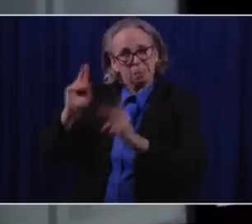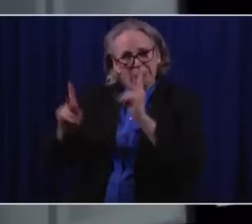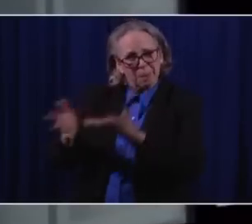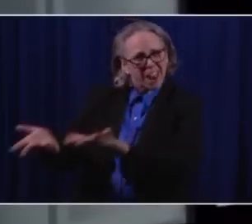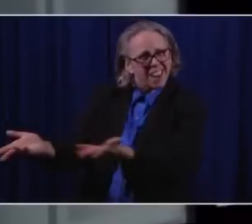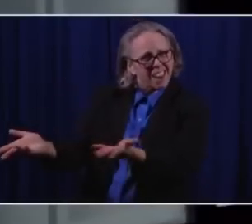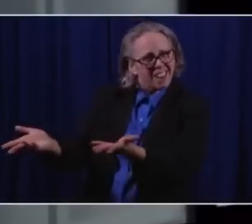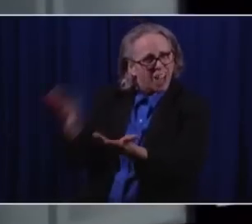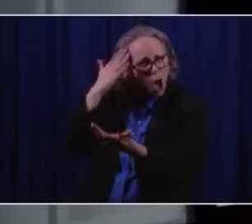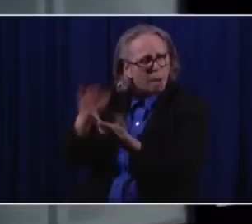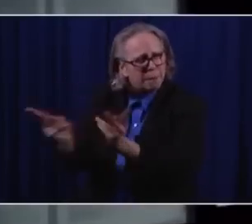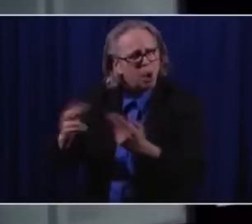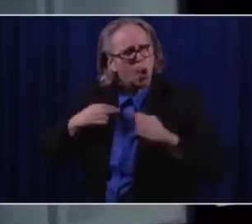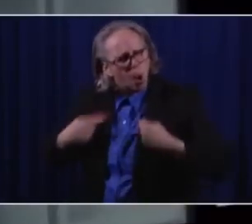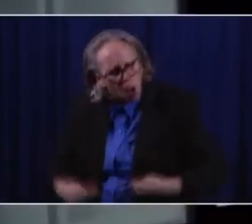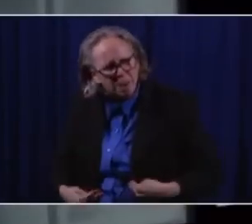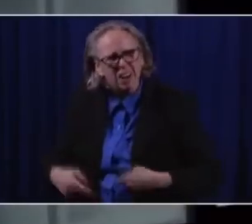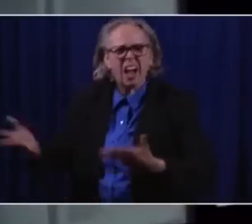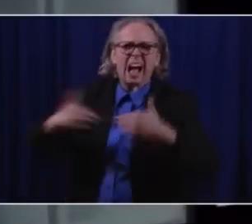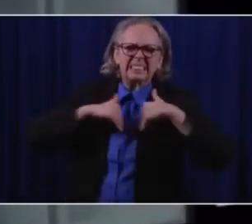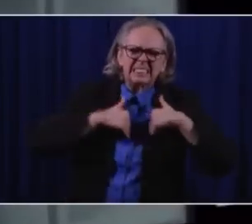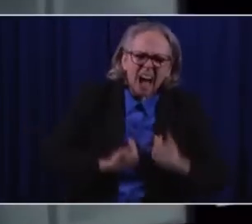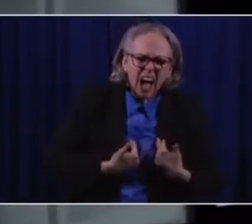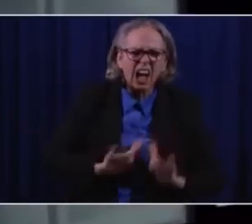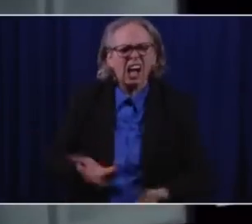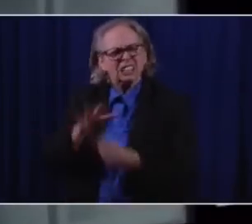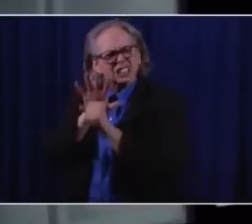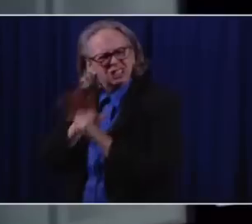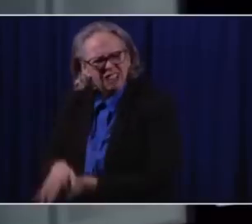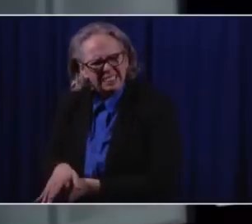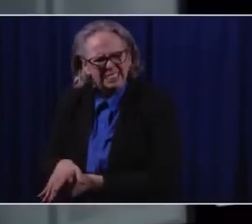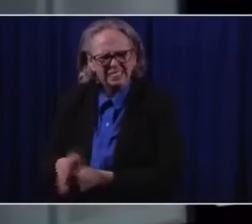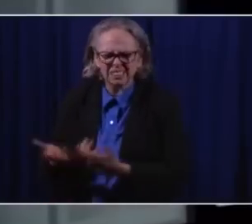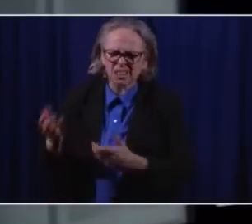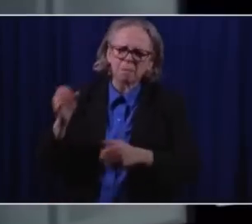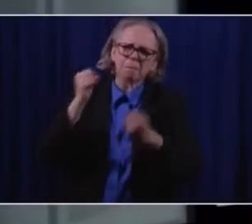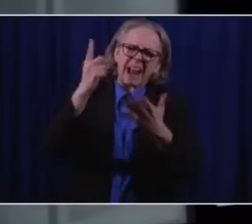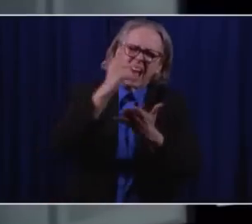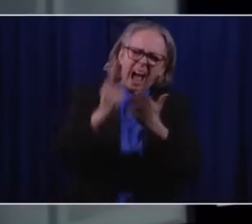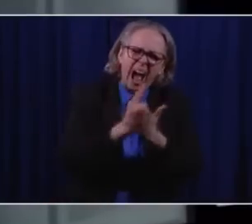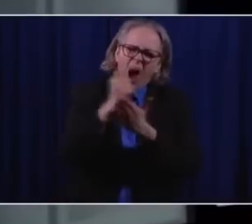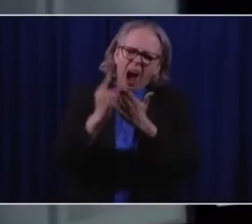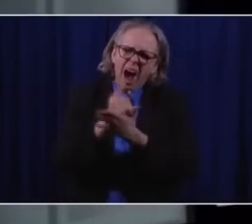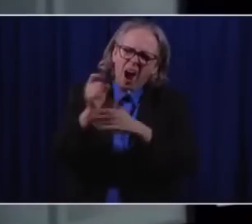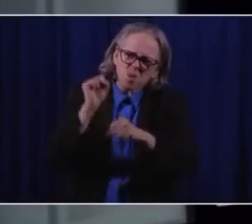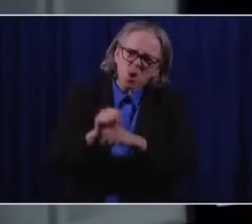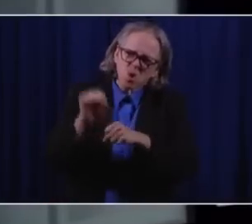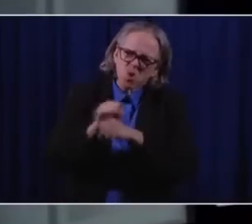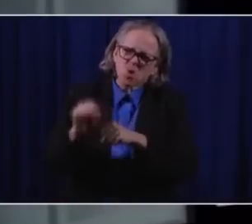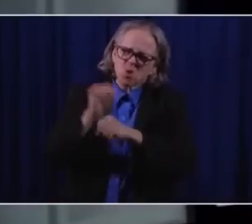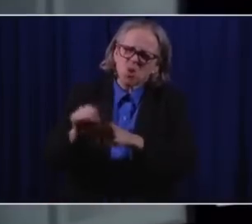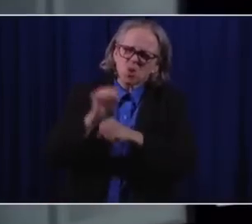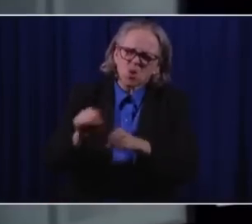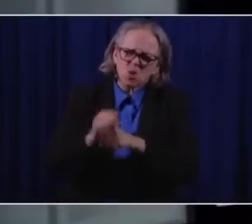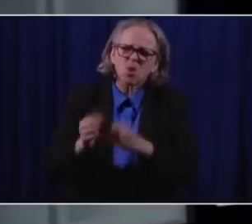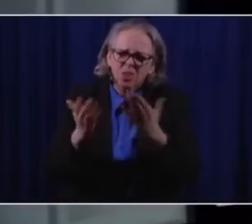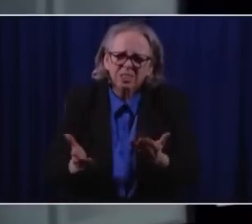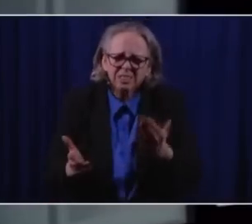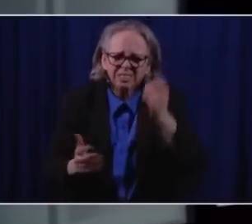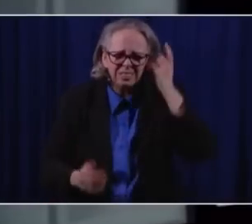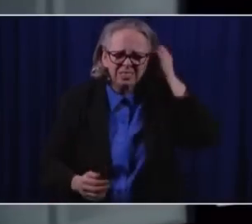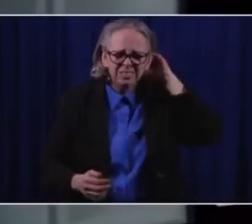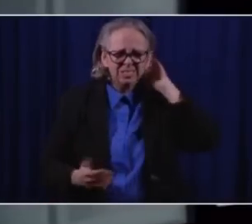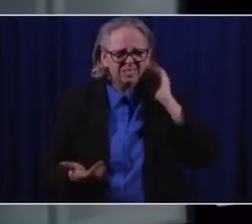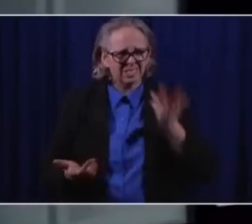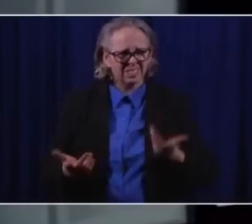of working long shifts, and that's not something we're strangers to, but we have coworkers that are in